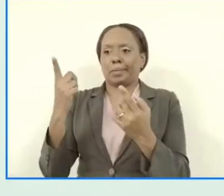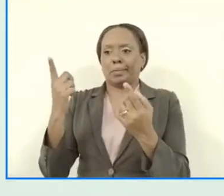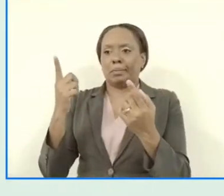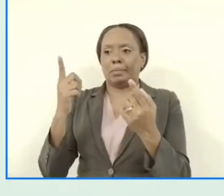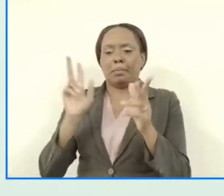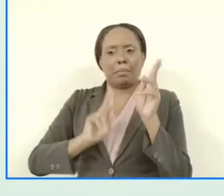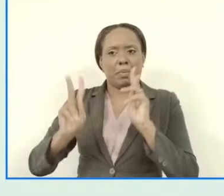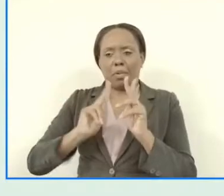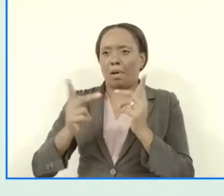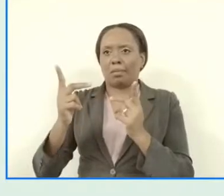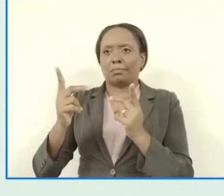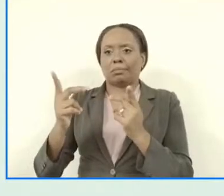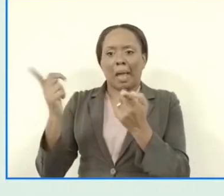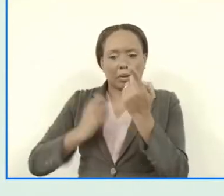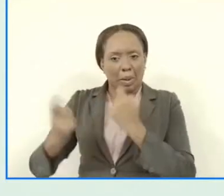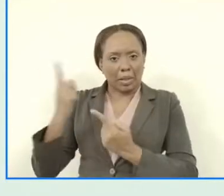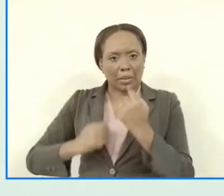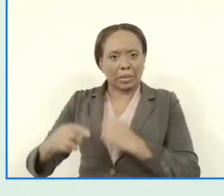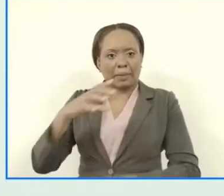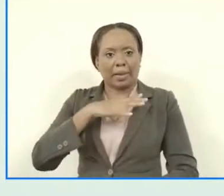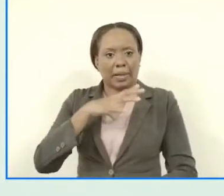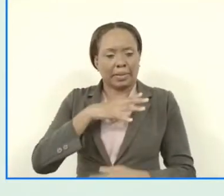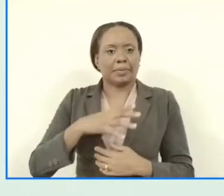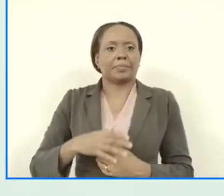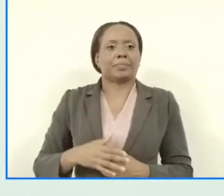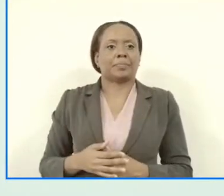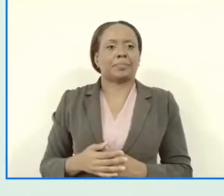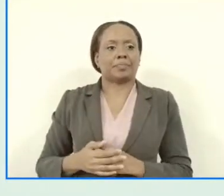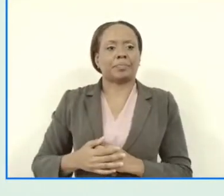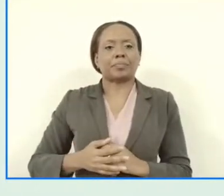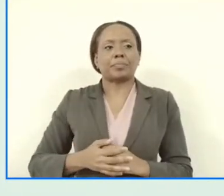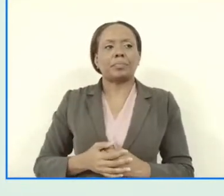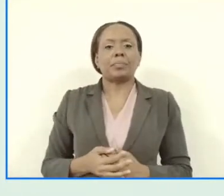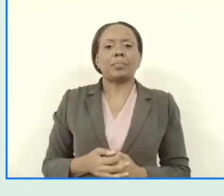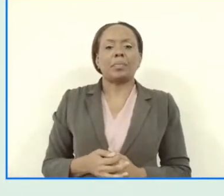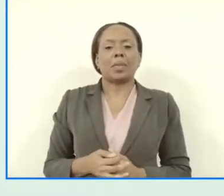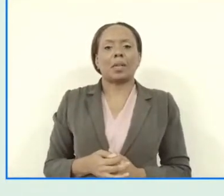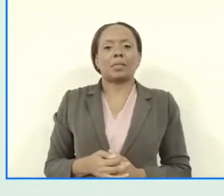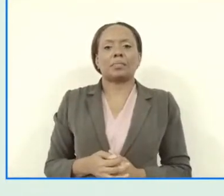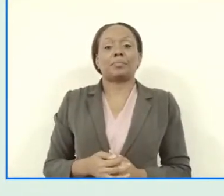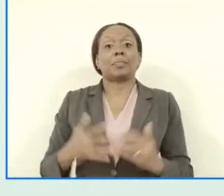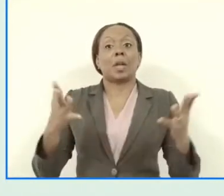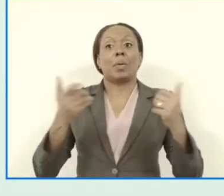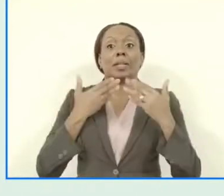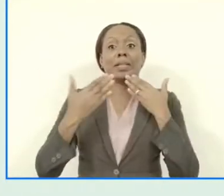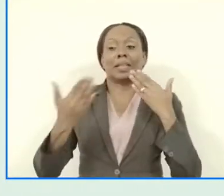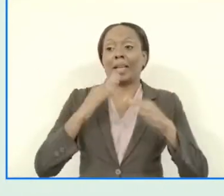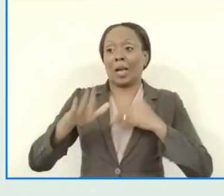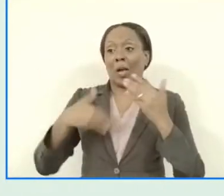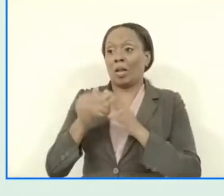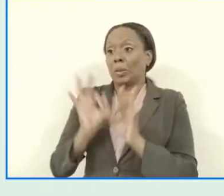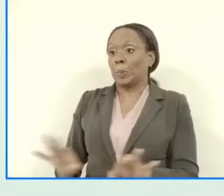are asking. As I said, I wanted to thank all the critical agencies because